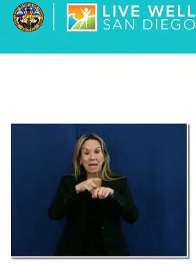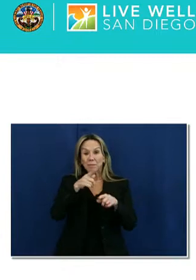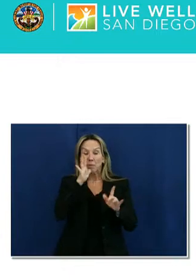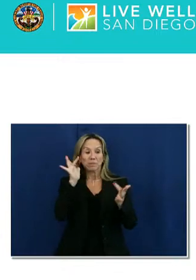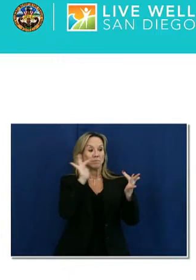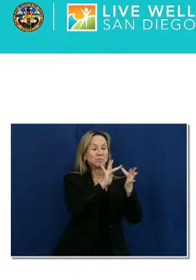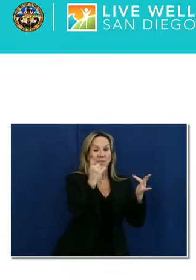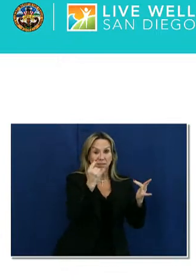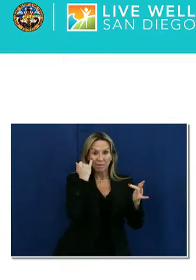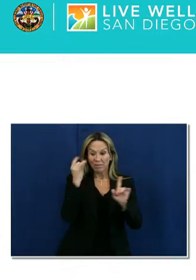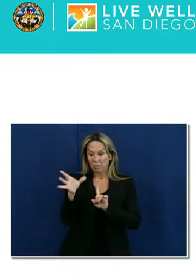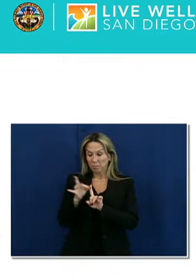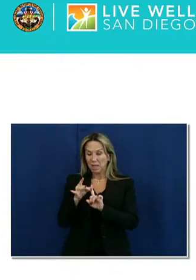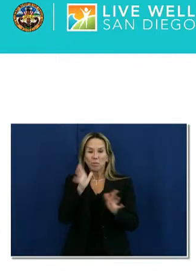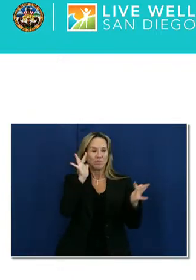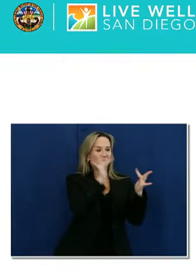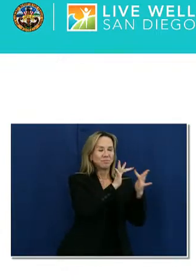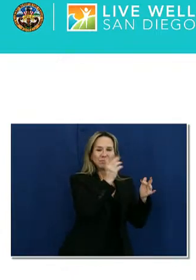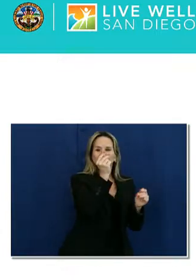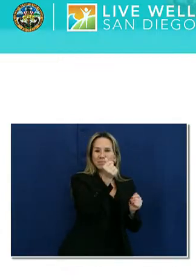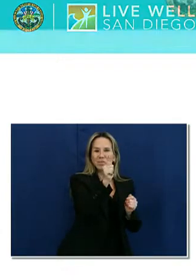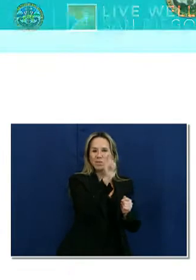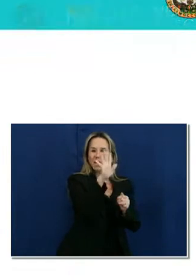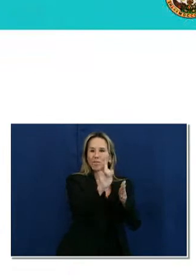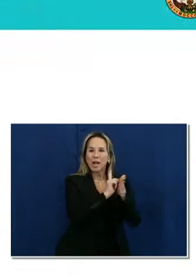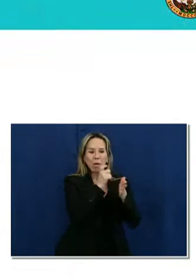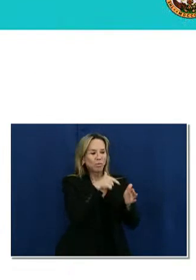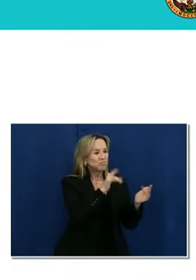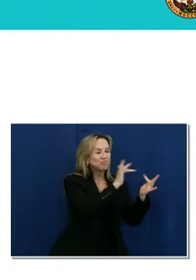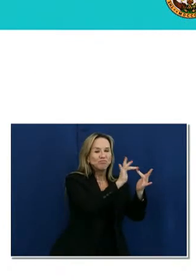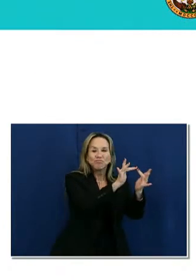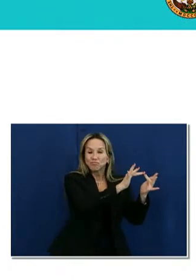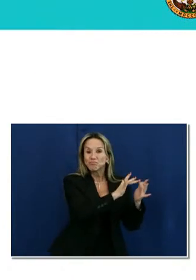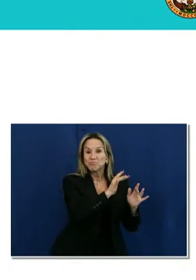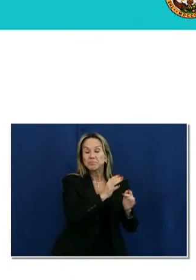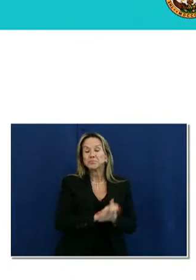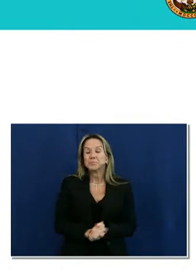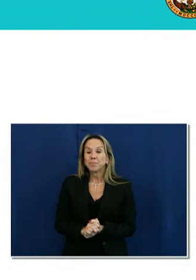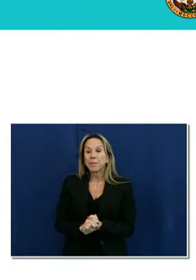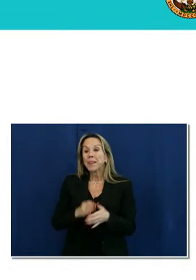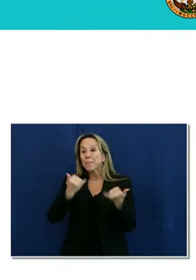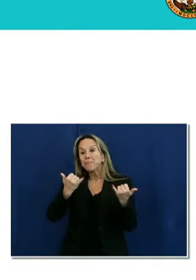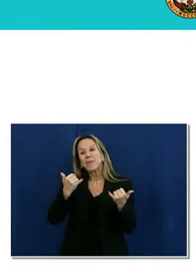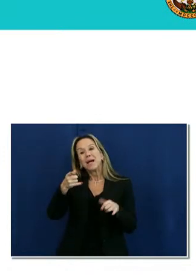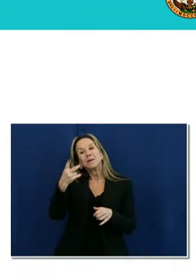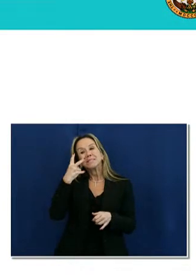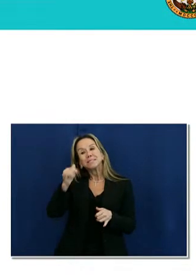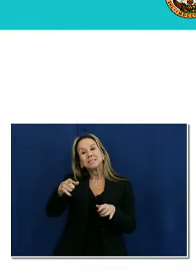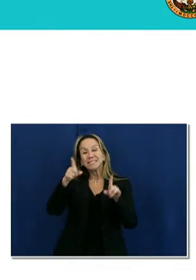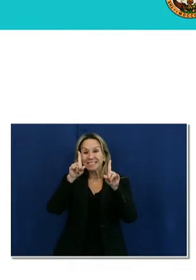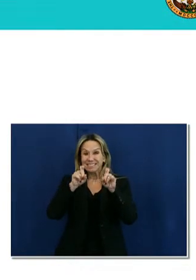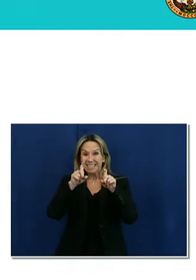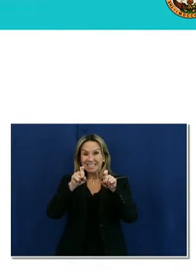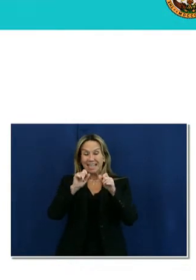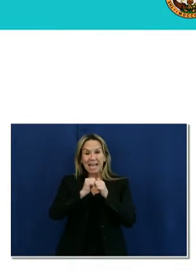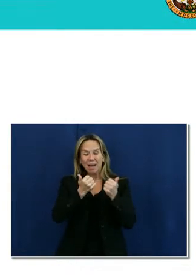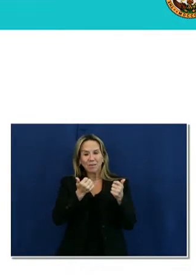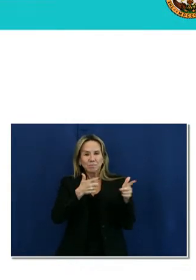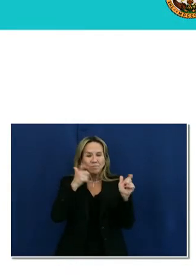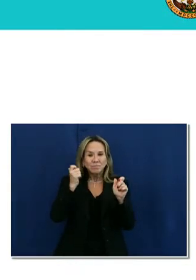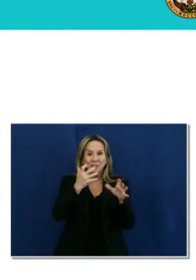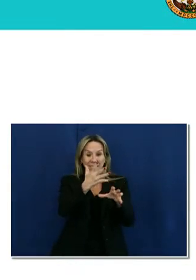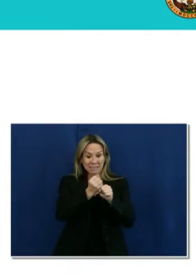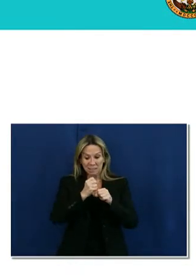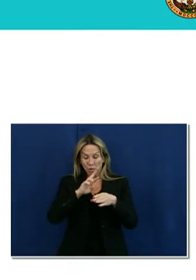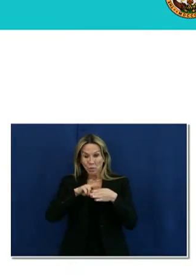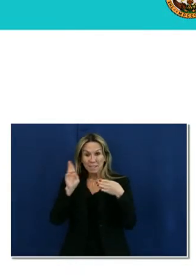within 24 hours. Next slide we'll go to is our testing turnaround time. And again, as we have significantly increased the number of